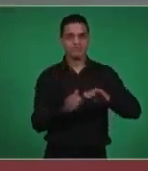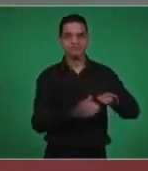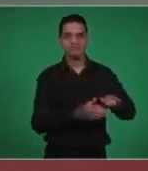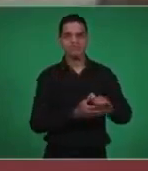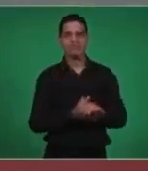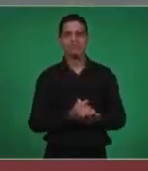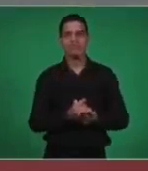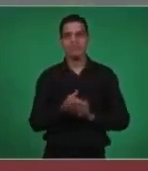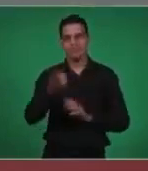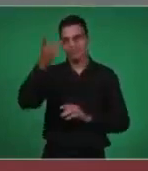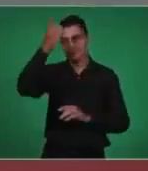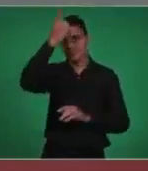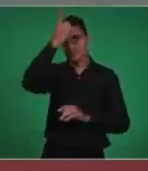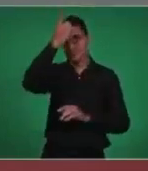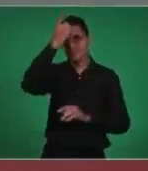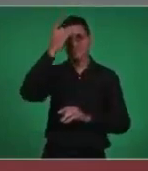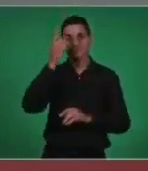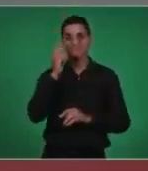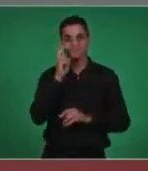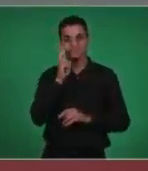Just a second, there was a vision here.